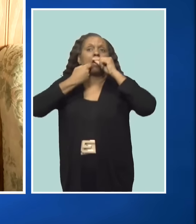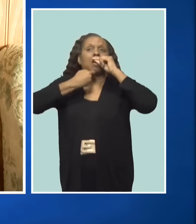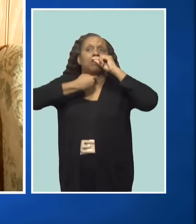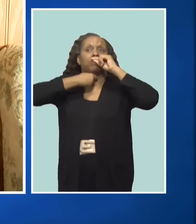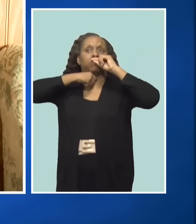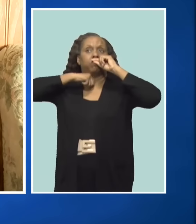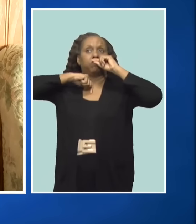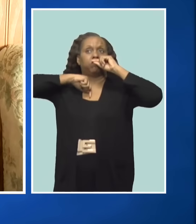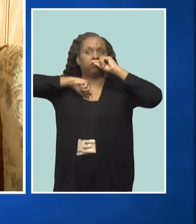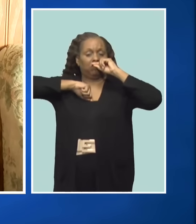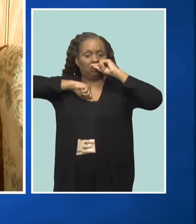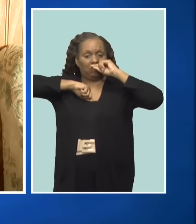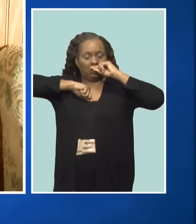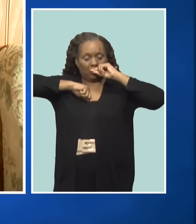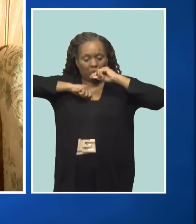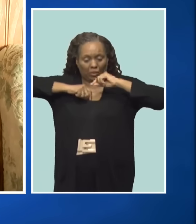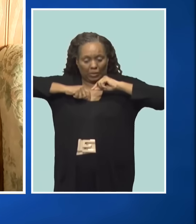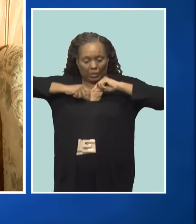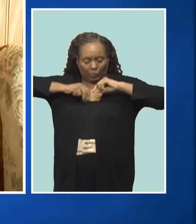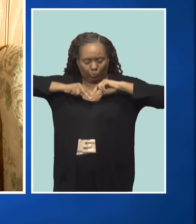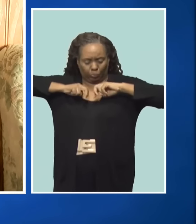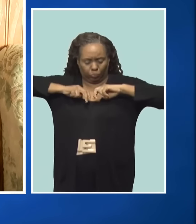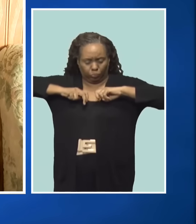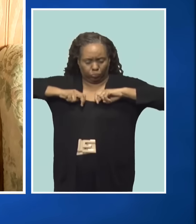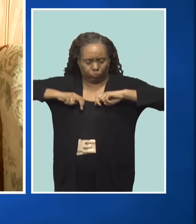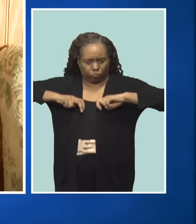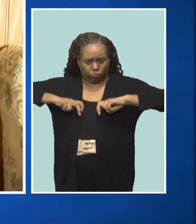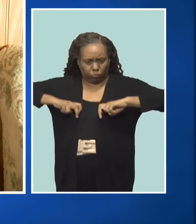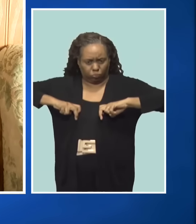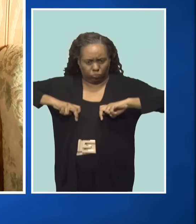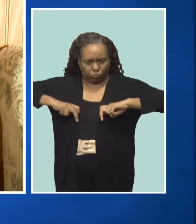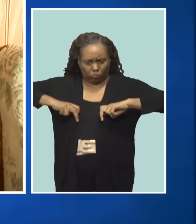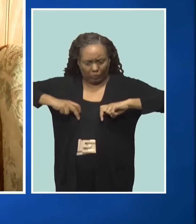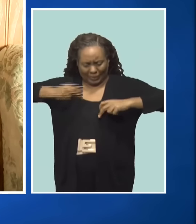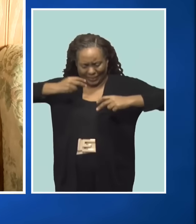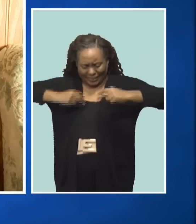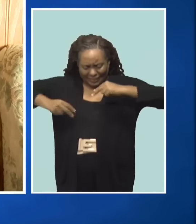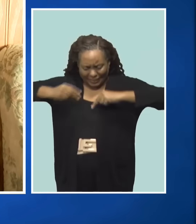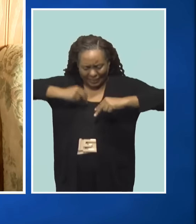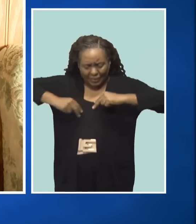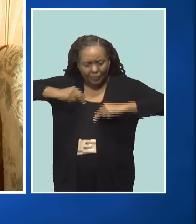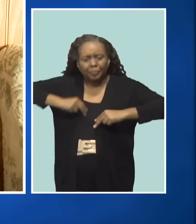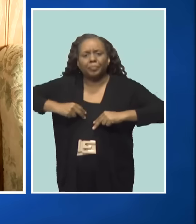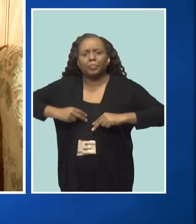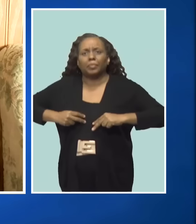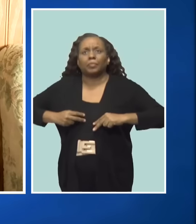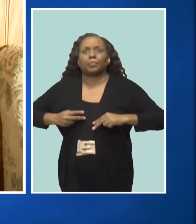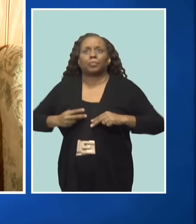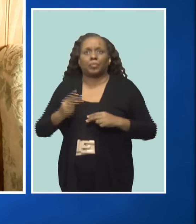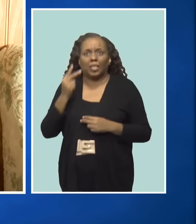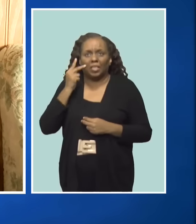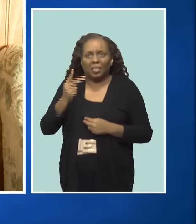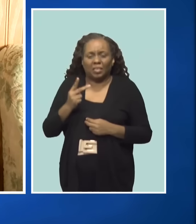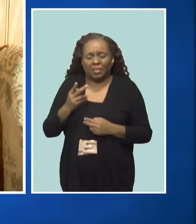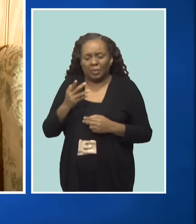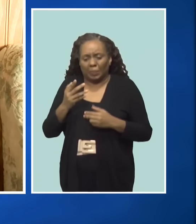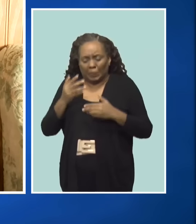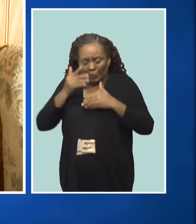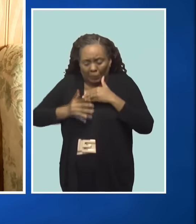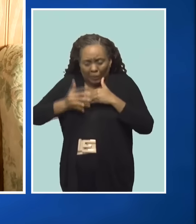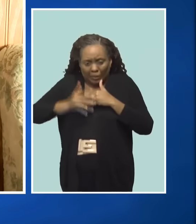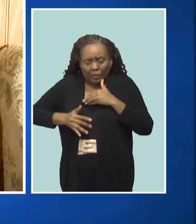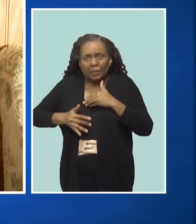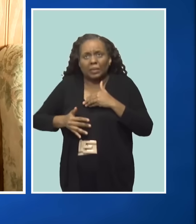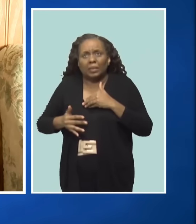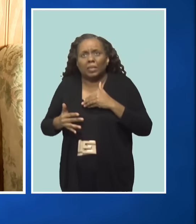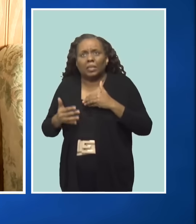where they could go down and see what's going on in there. And they were saying, well, there's bleeding, slight bleeding, so they tried to